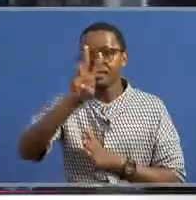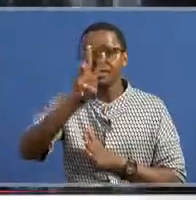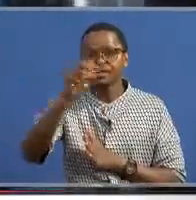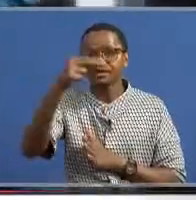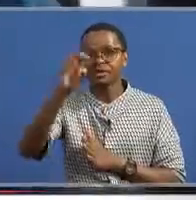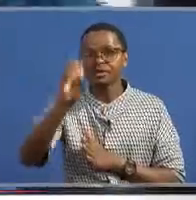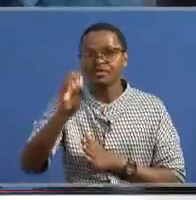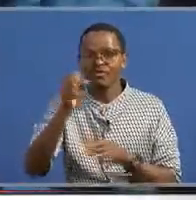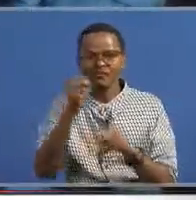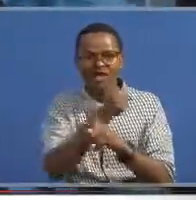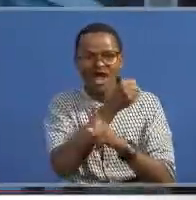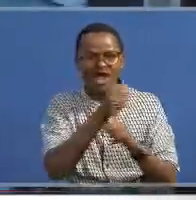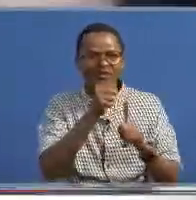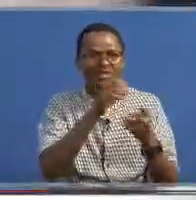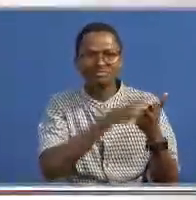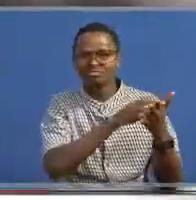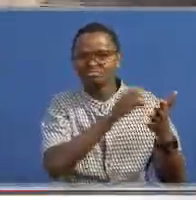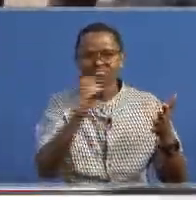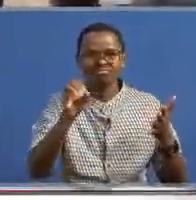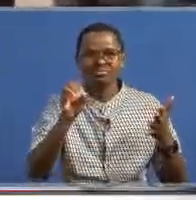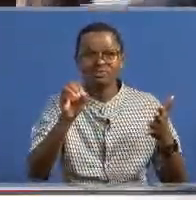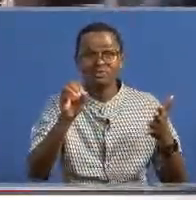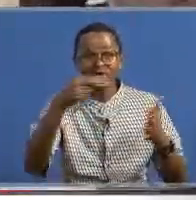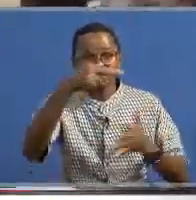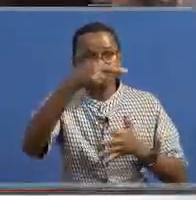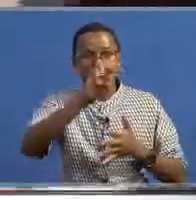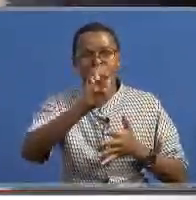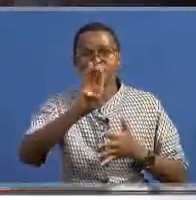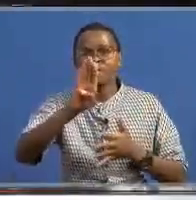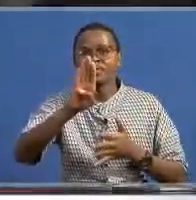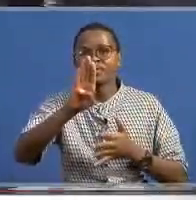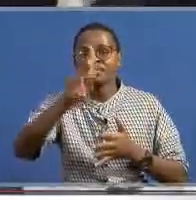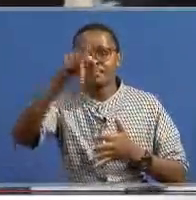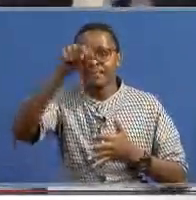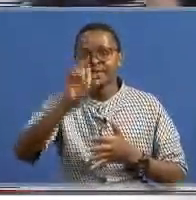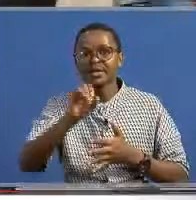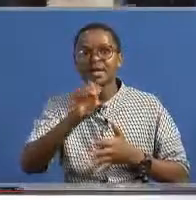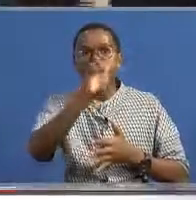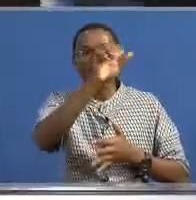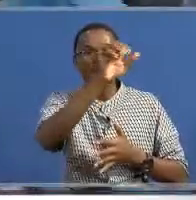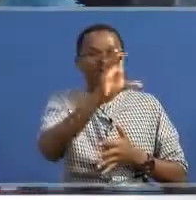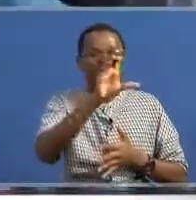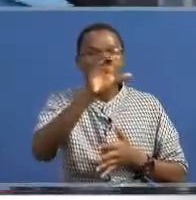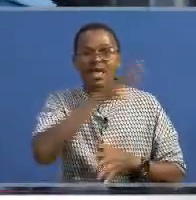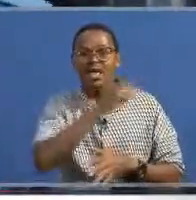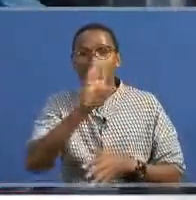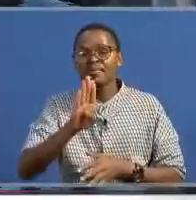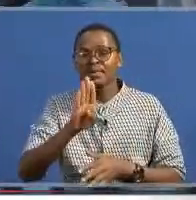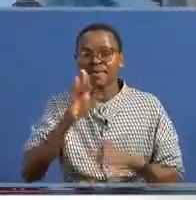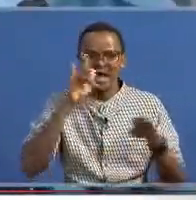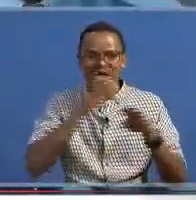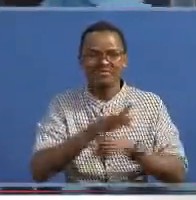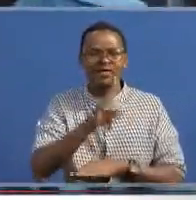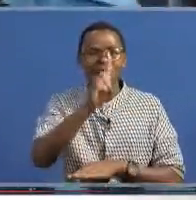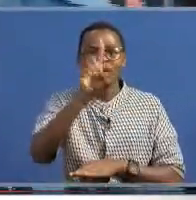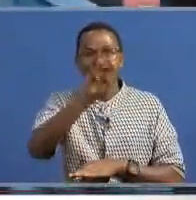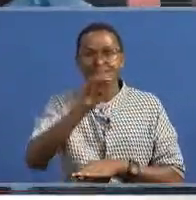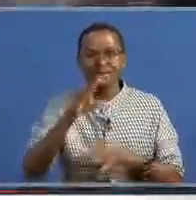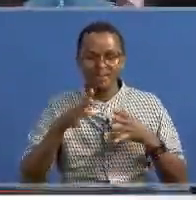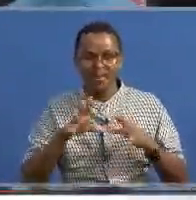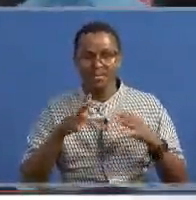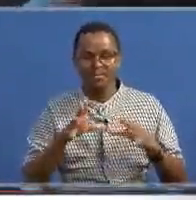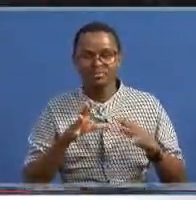WHO is fighting hard to eliminate the presence of hepatitis B and C in the country that is affecting at least 1 million